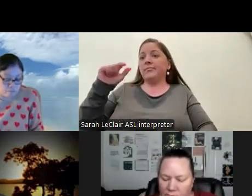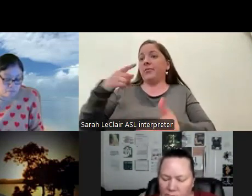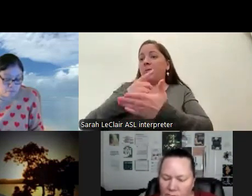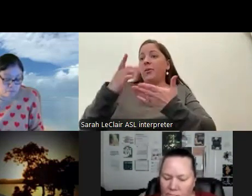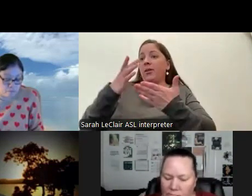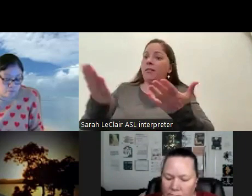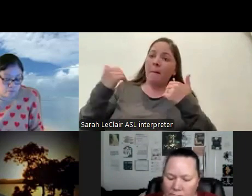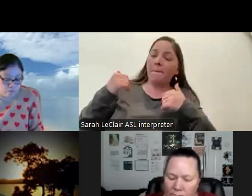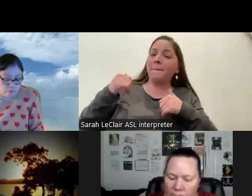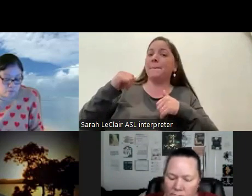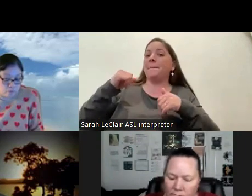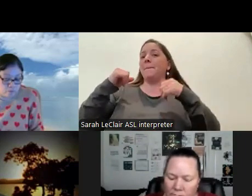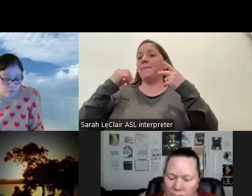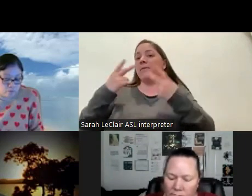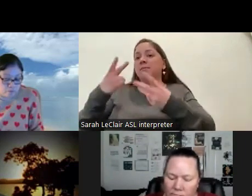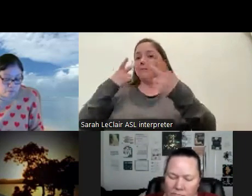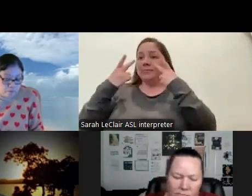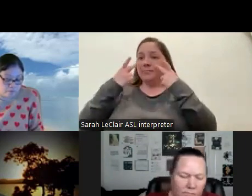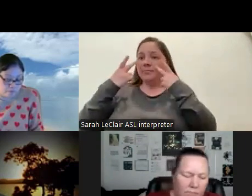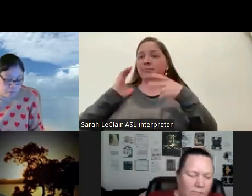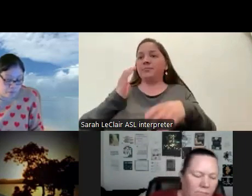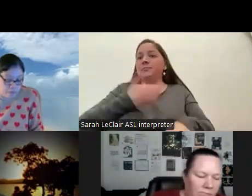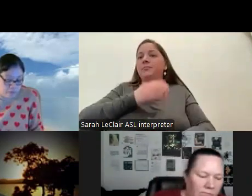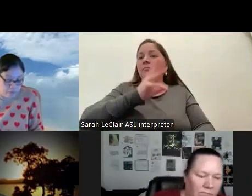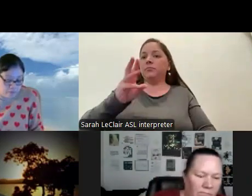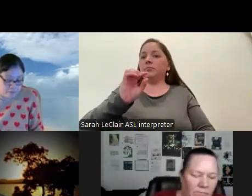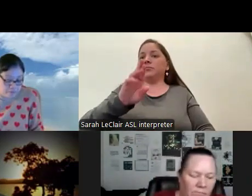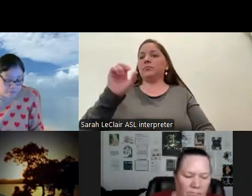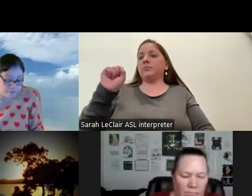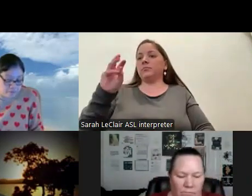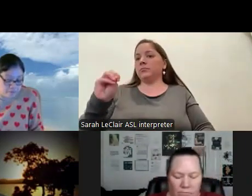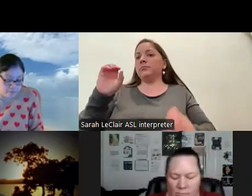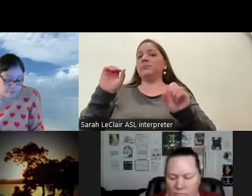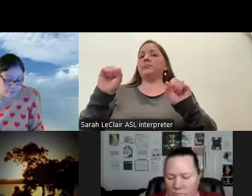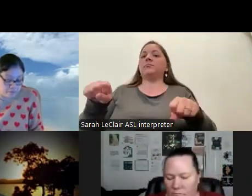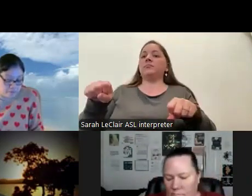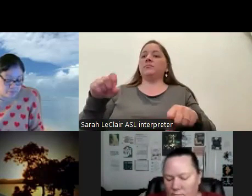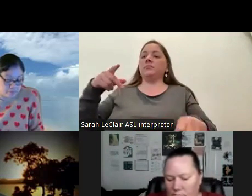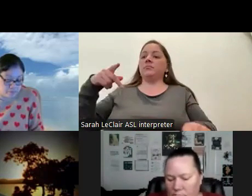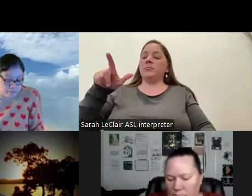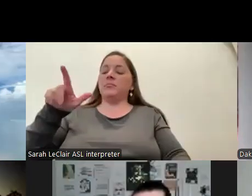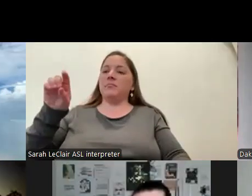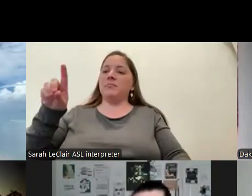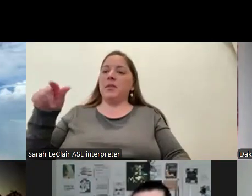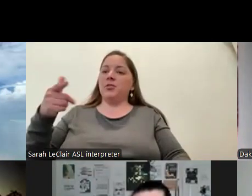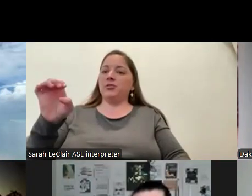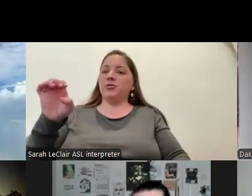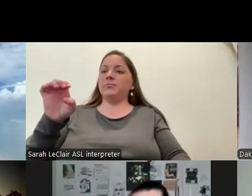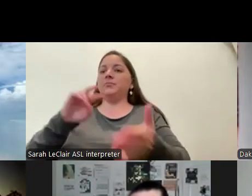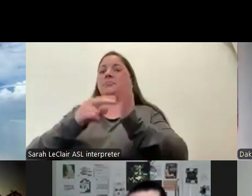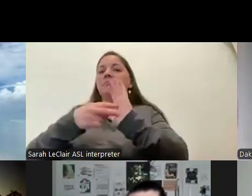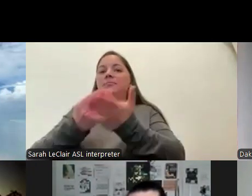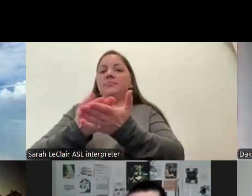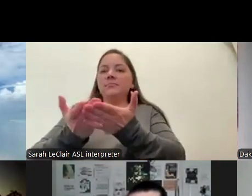can stop by. We also have on our website and on our social media where you can take pledges on our team to donate money. So